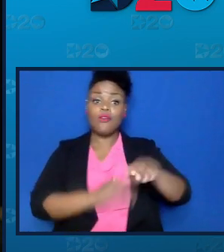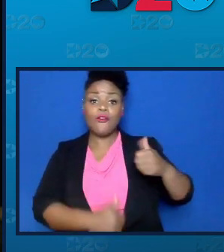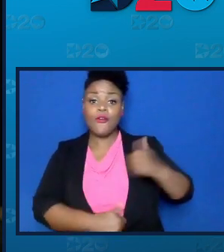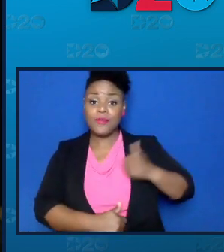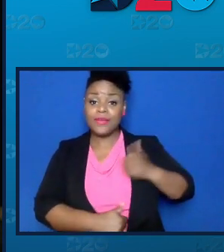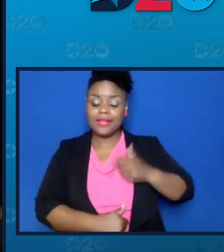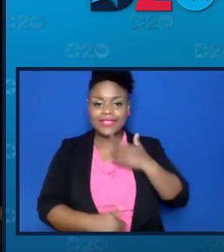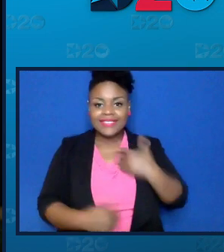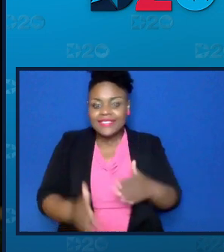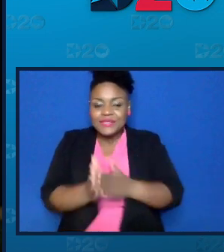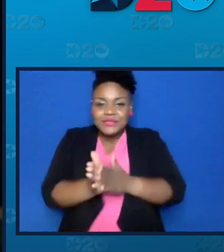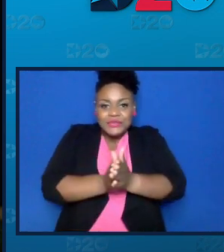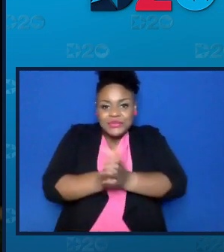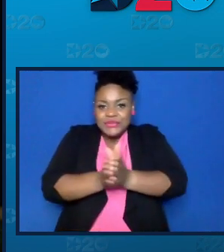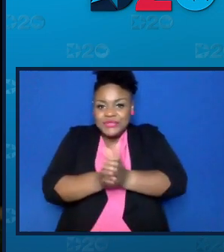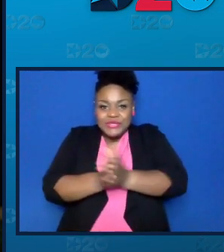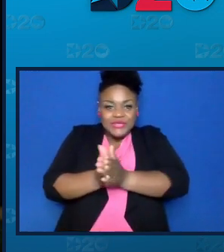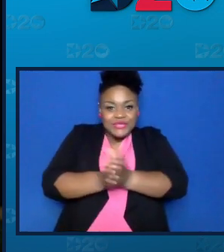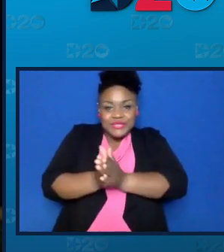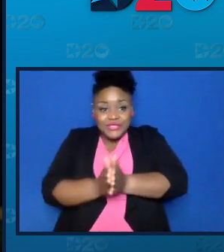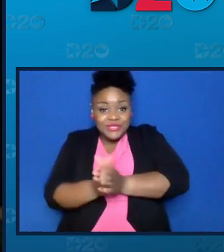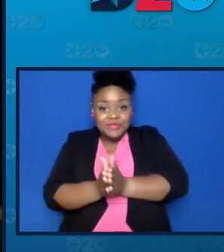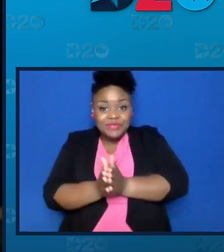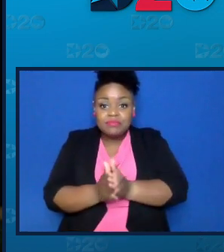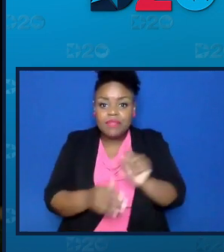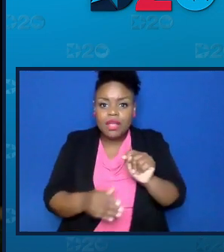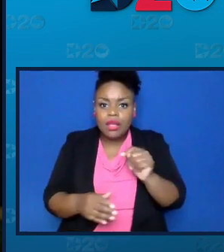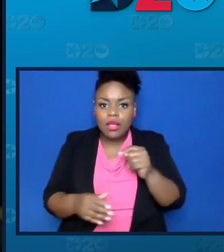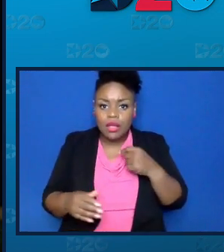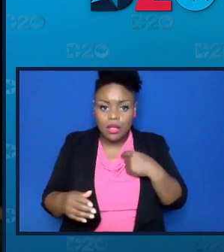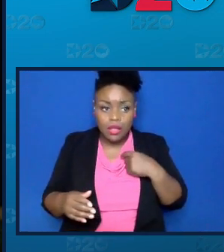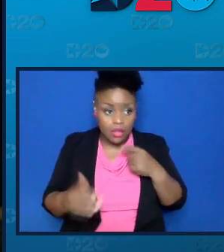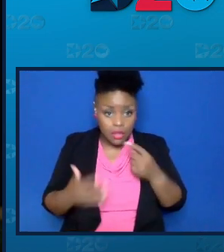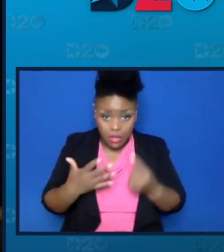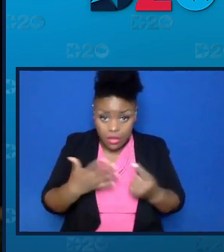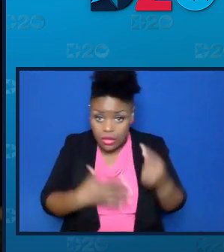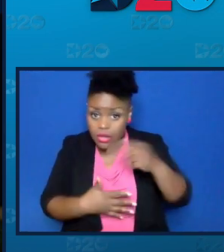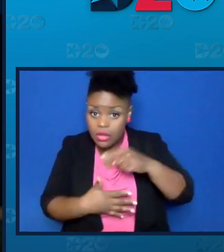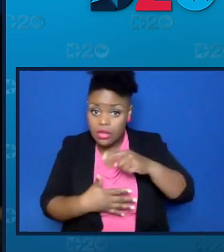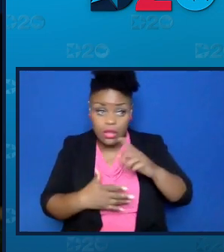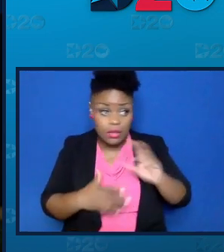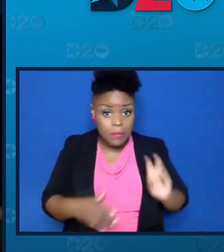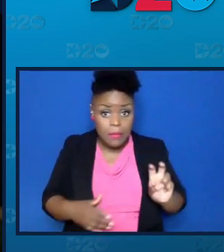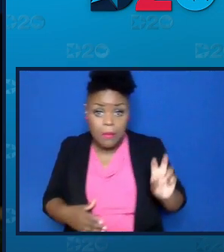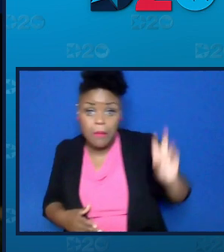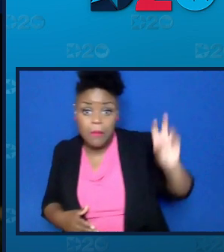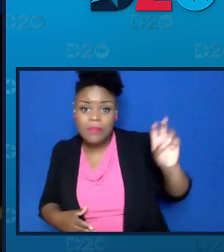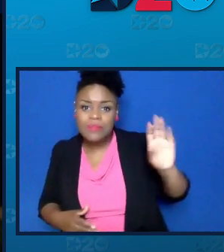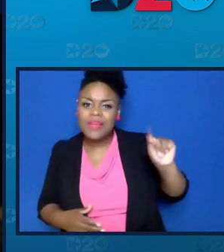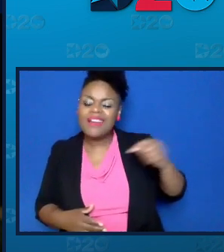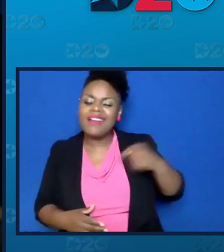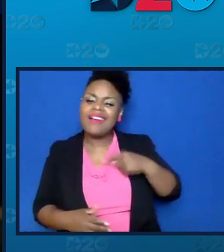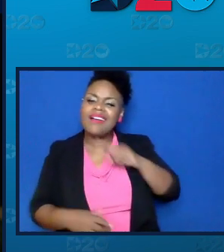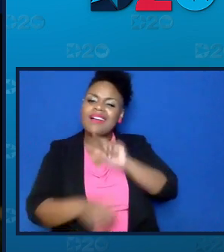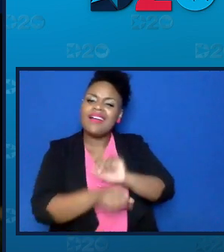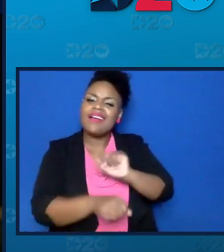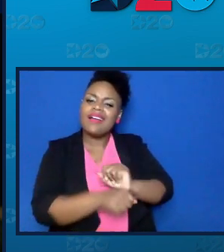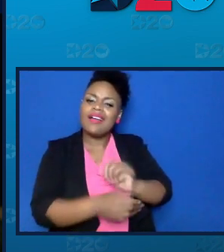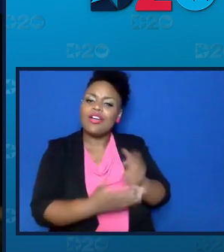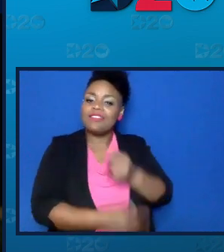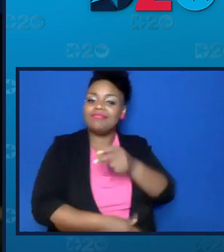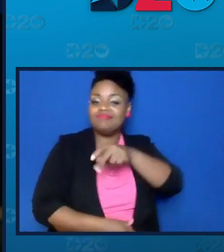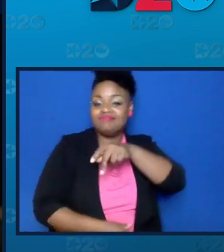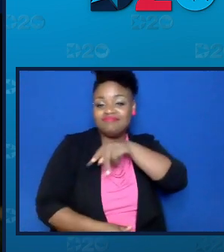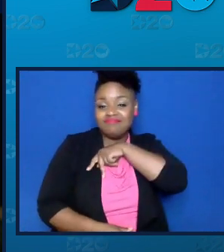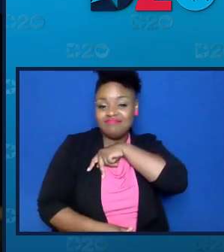to earn my way into the ranks. But I earned my wings and later commanded my own air assault unit, learning that serving and leading